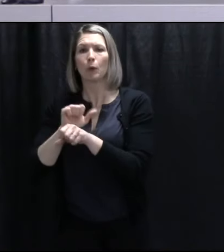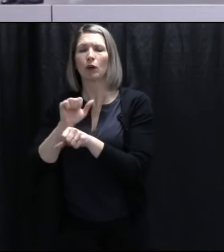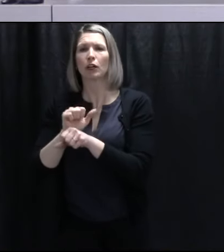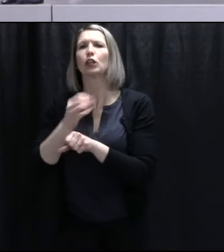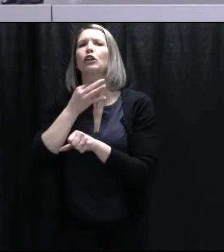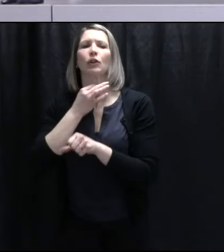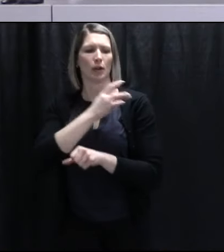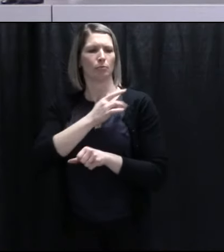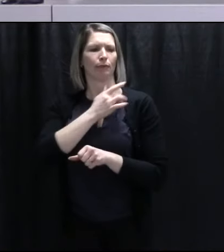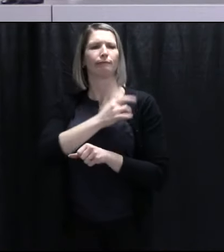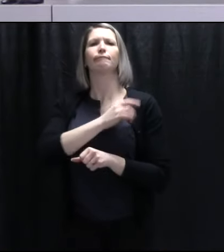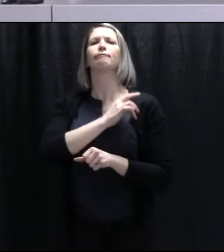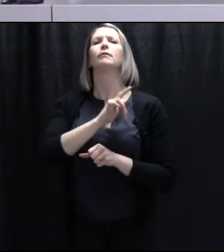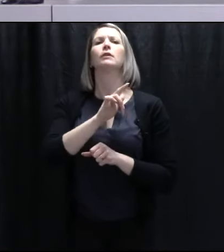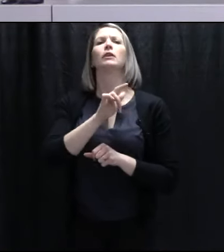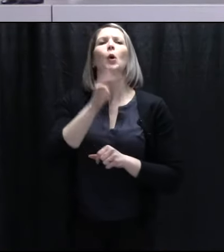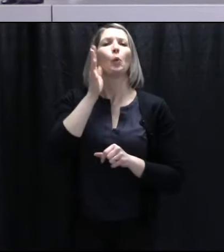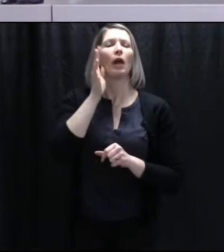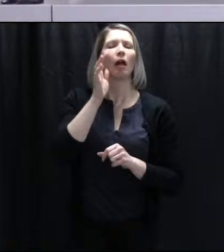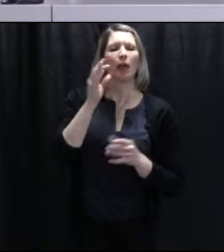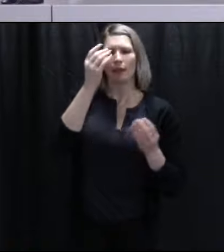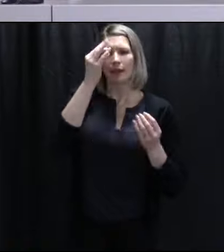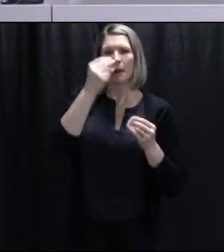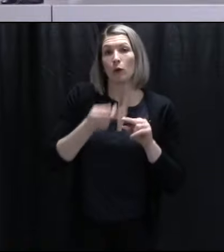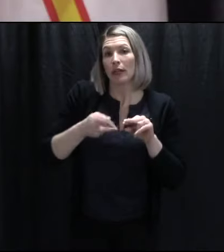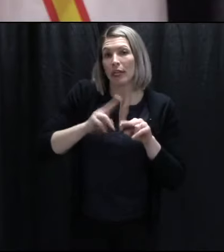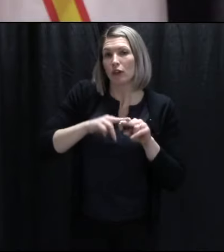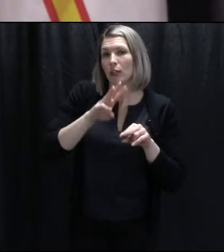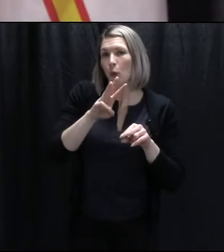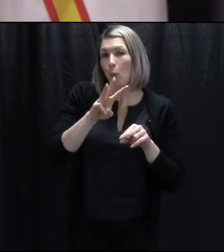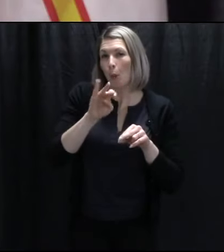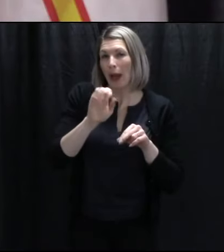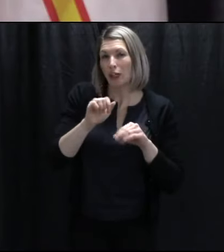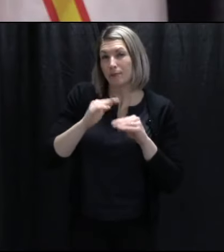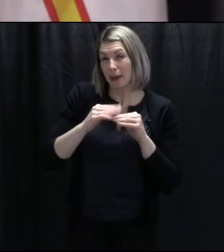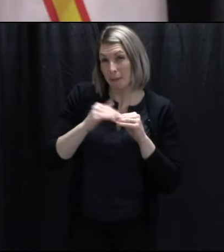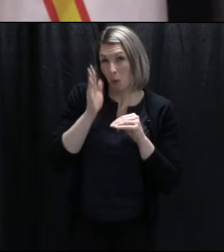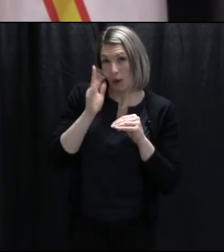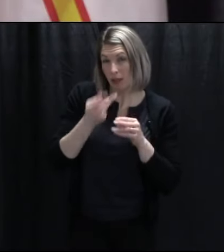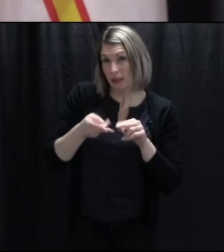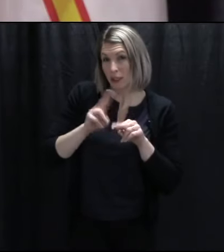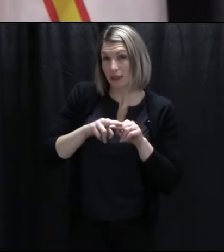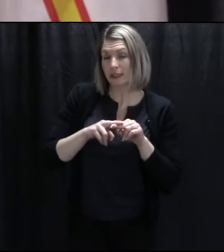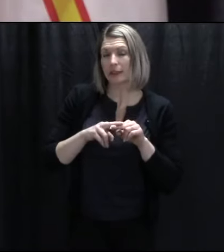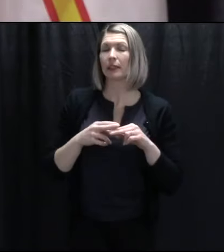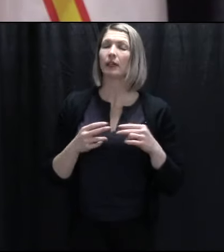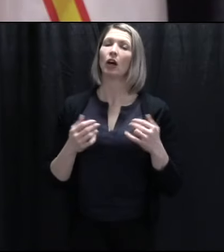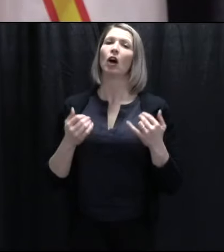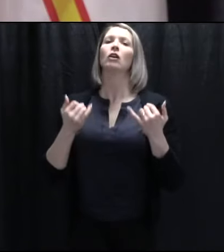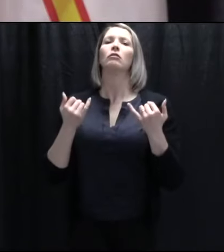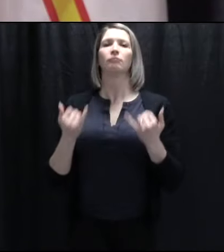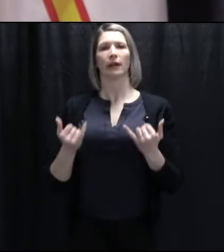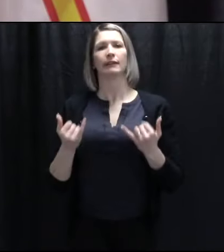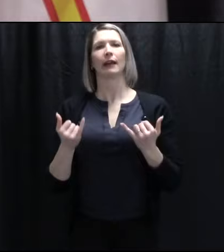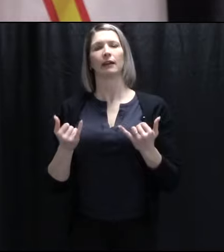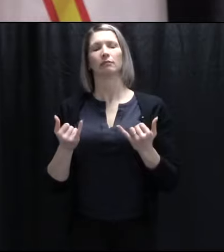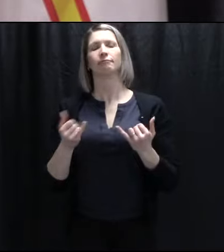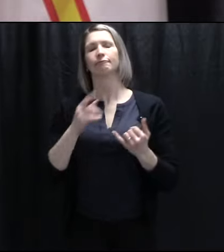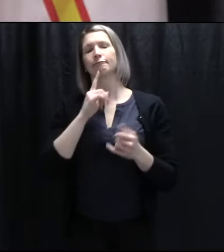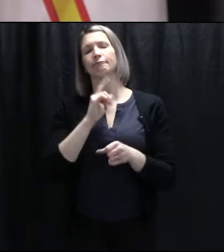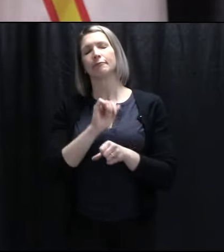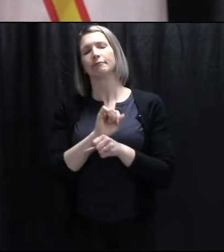it, given how significant these workers. Yeah, so right now there are a number of programs that we have available within the province to support people in